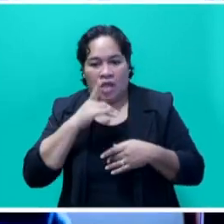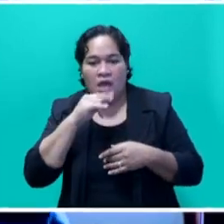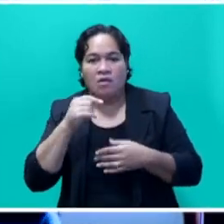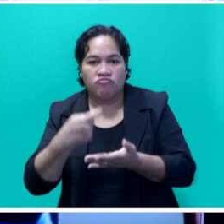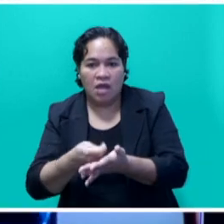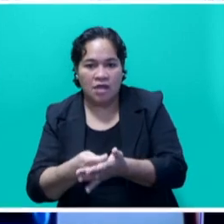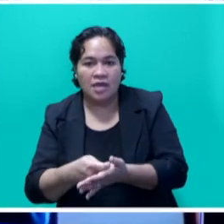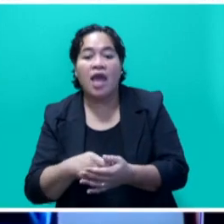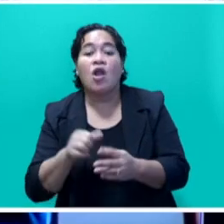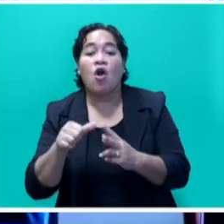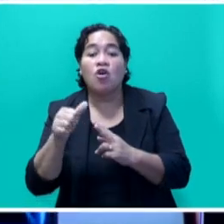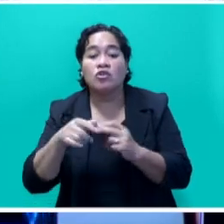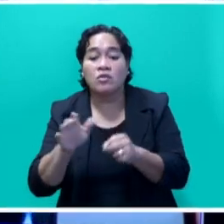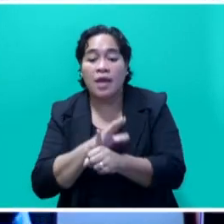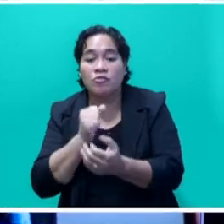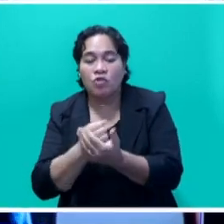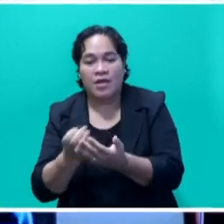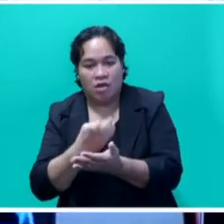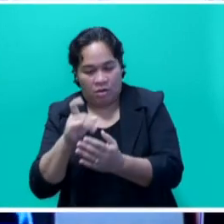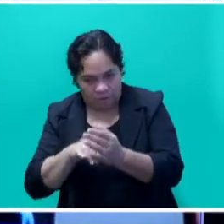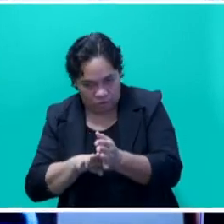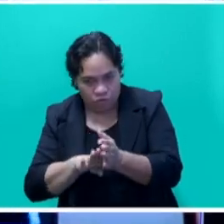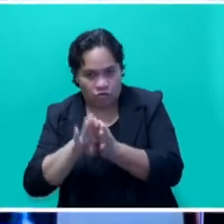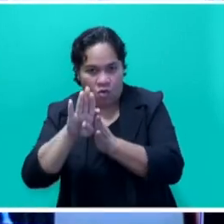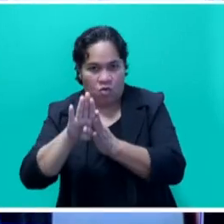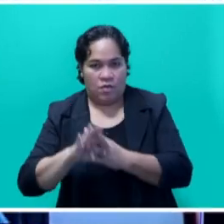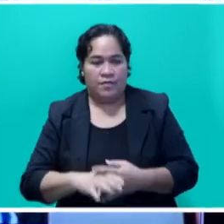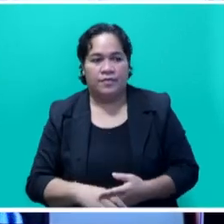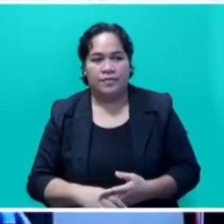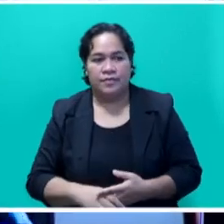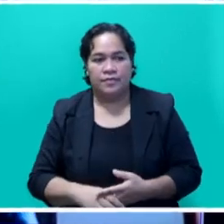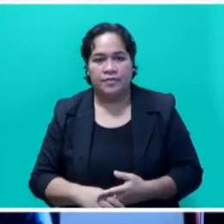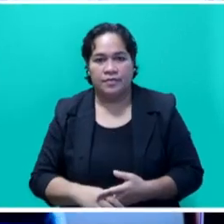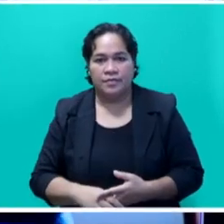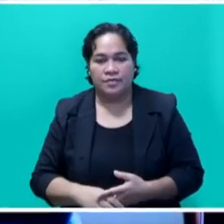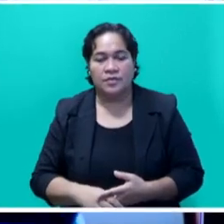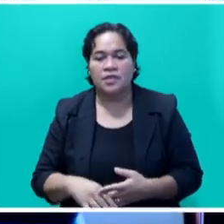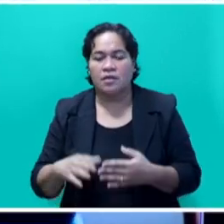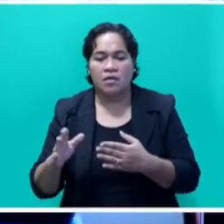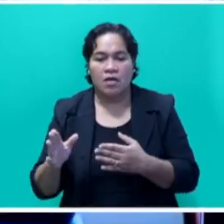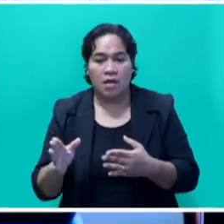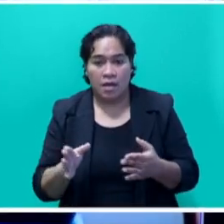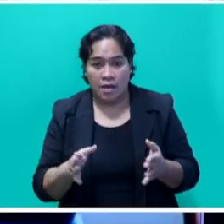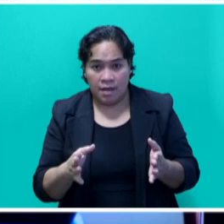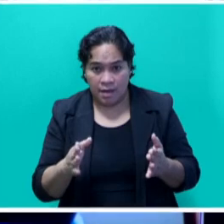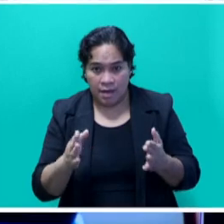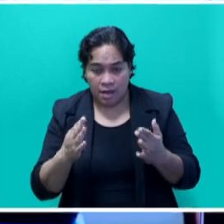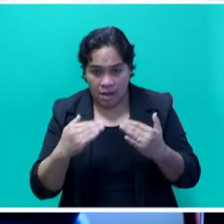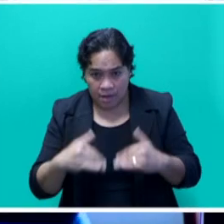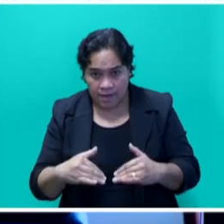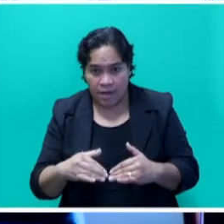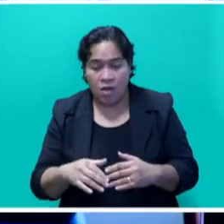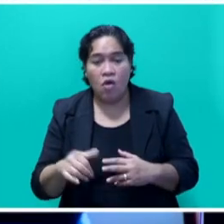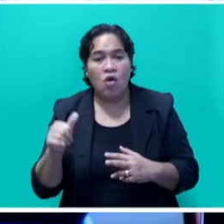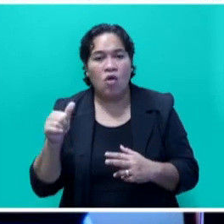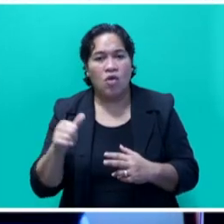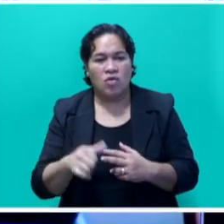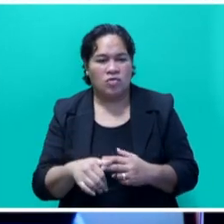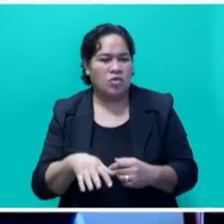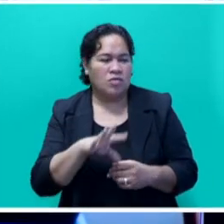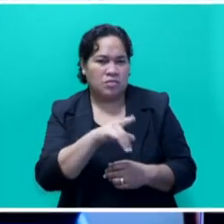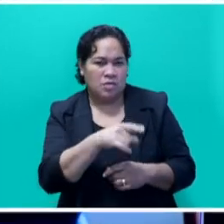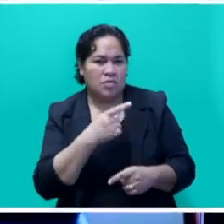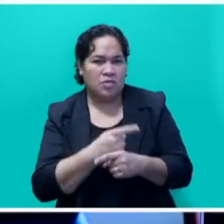Honorable, I think one of the members also mentioned about the entrenched legislation. I think Honorable Gavoka went about entrenched legislation. What a superfluous